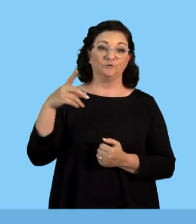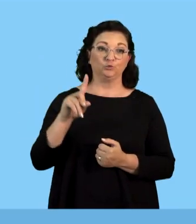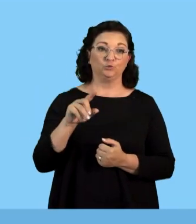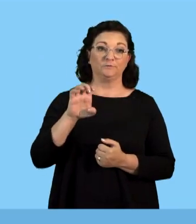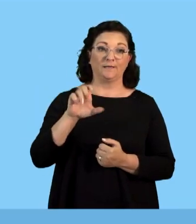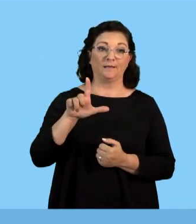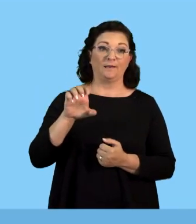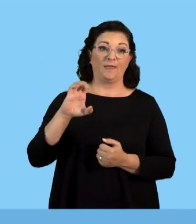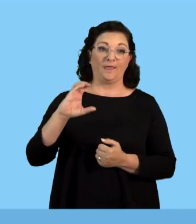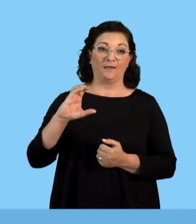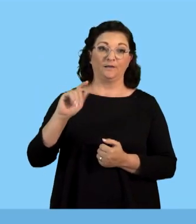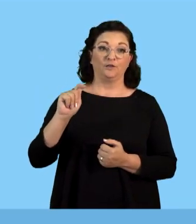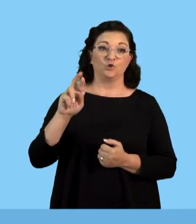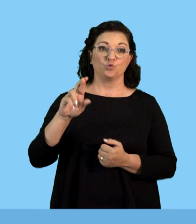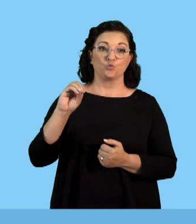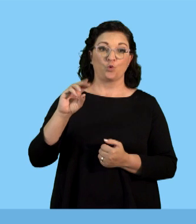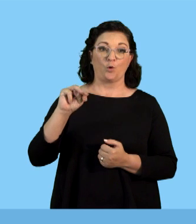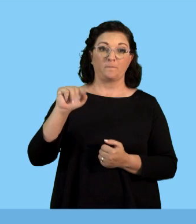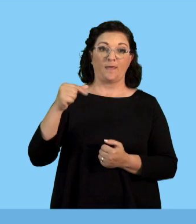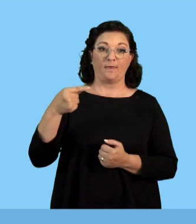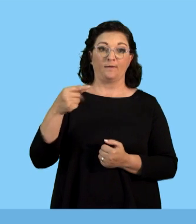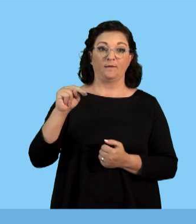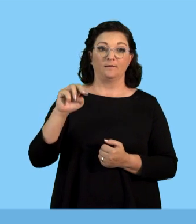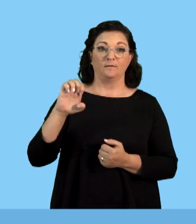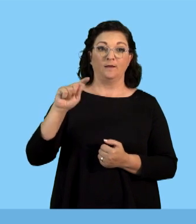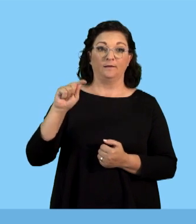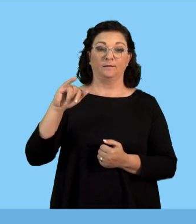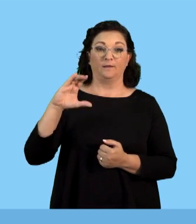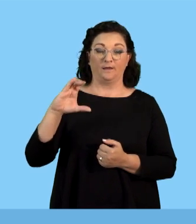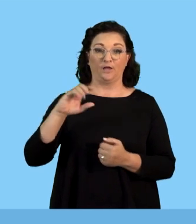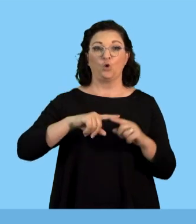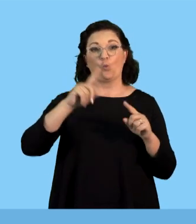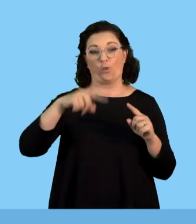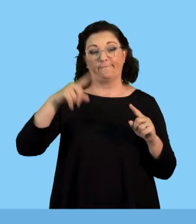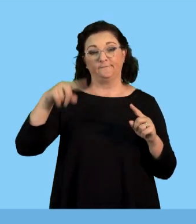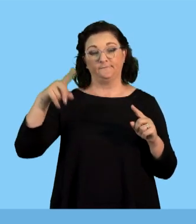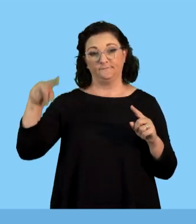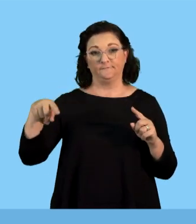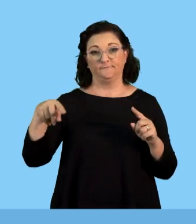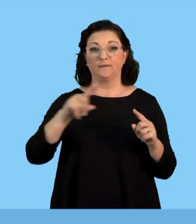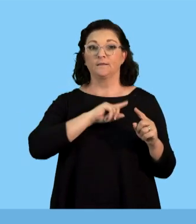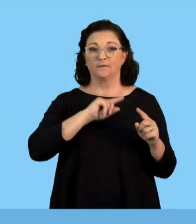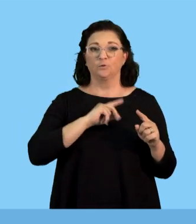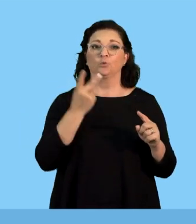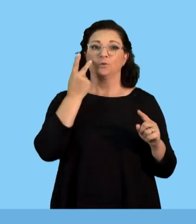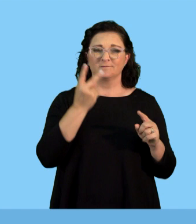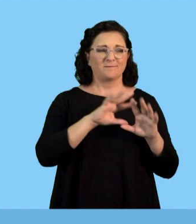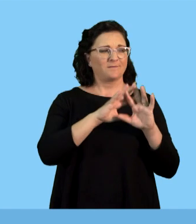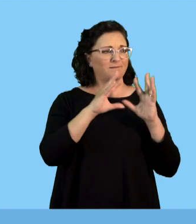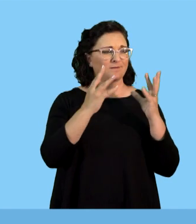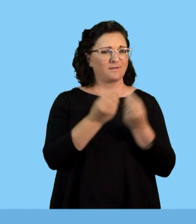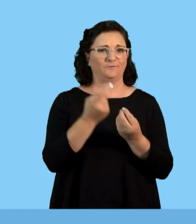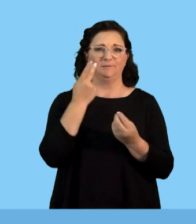light travels in electromagnetic waves. So because of these waves and because of these lights, we are able to